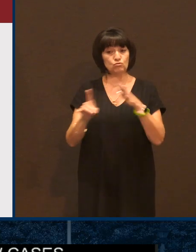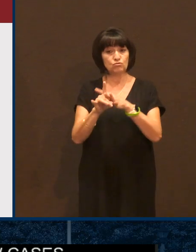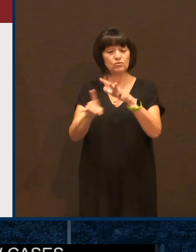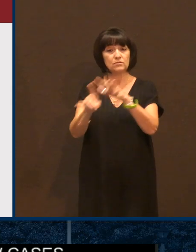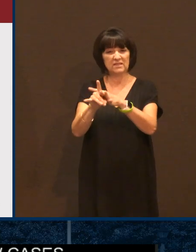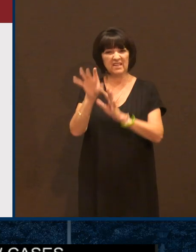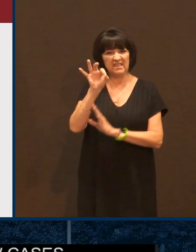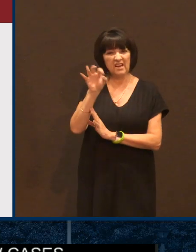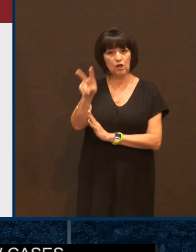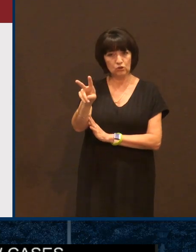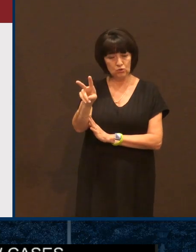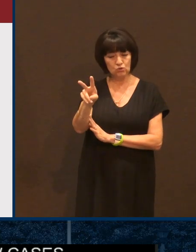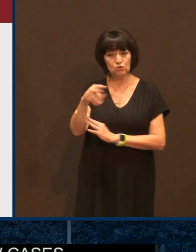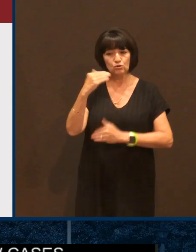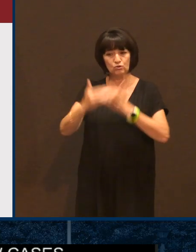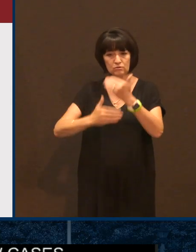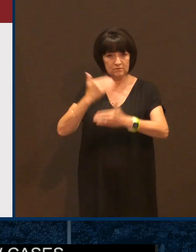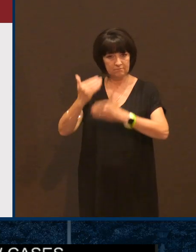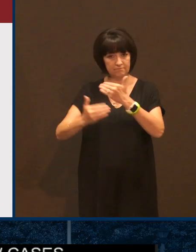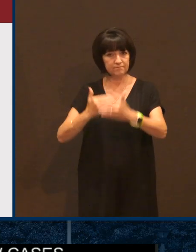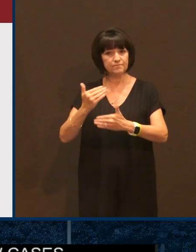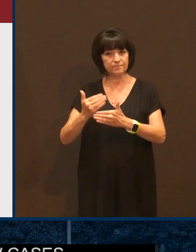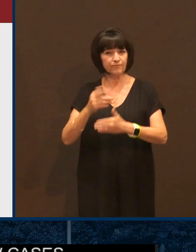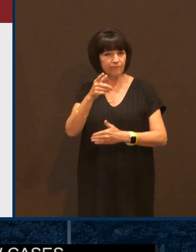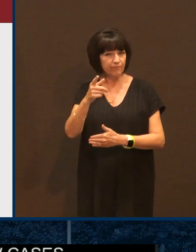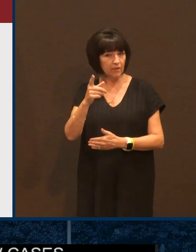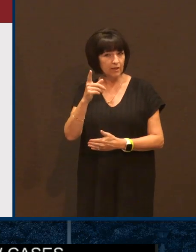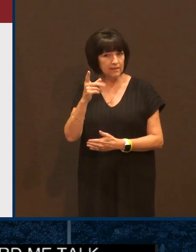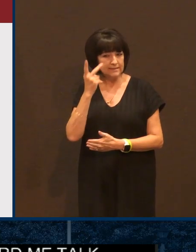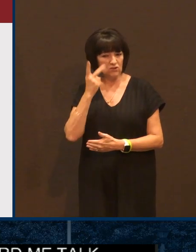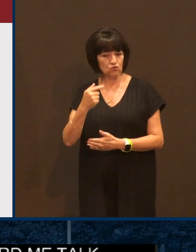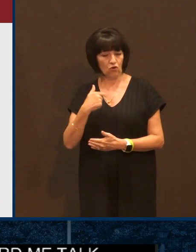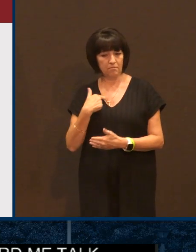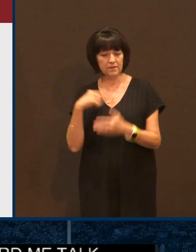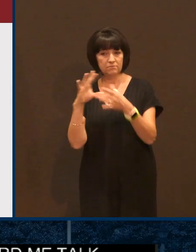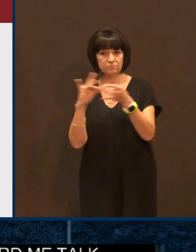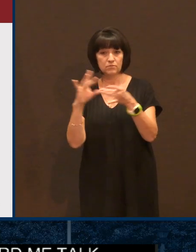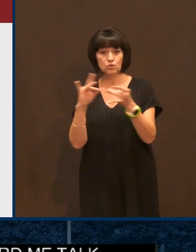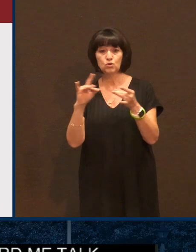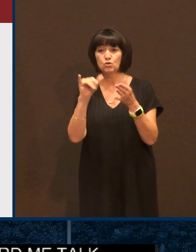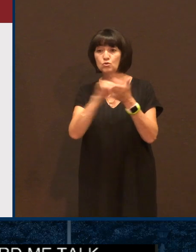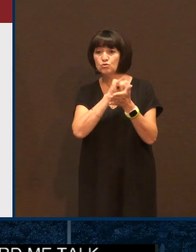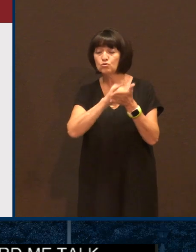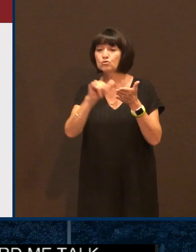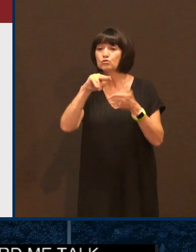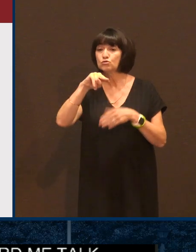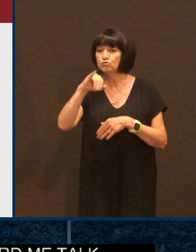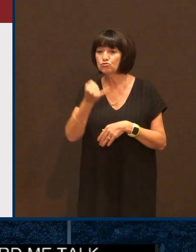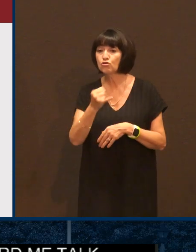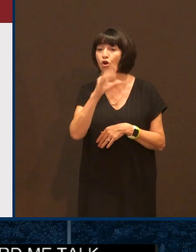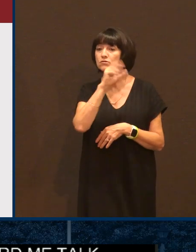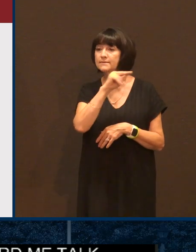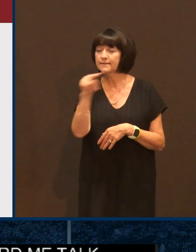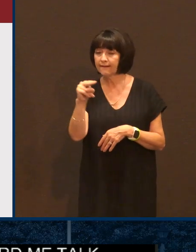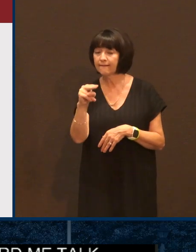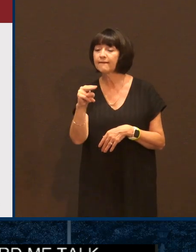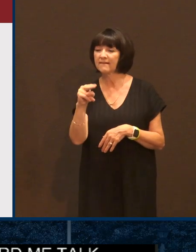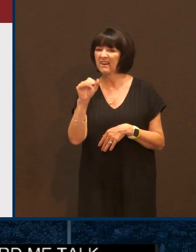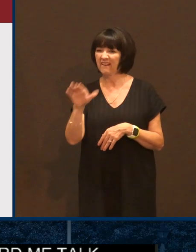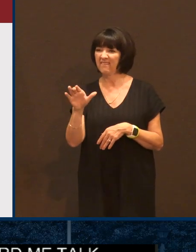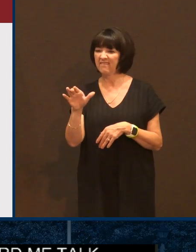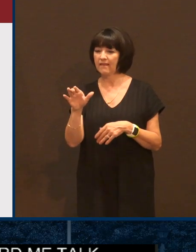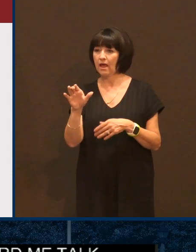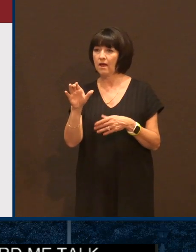ago the Pennsylvania or the New Jersey, New York, Connecticut criteria,